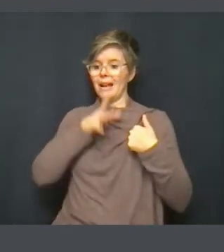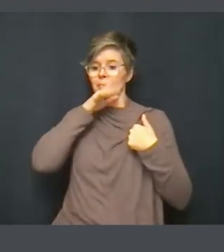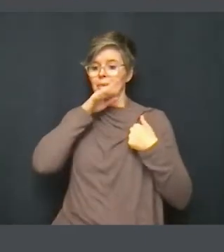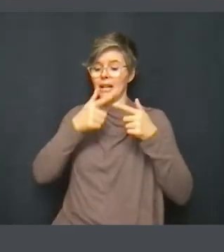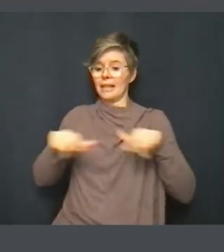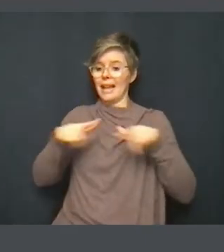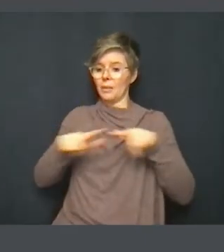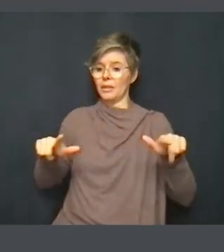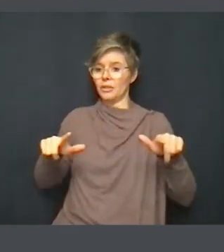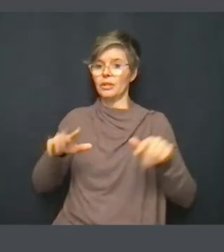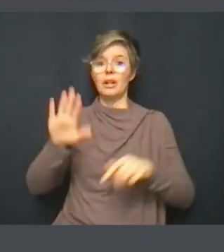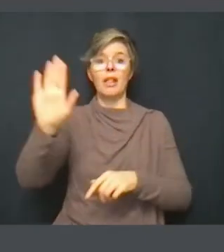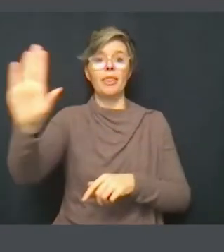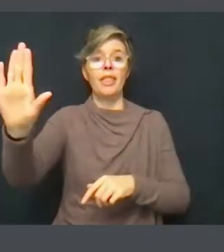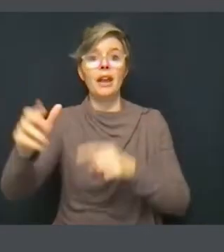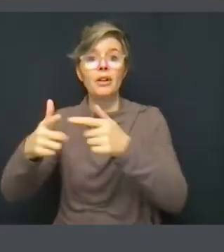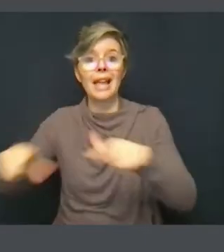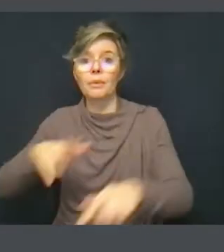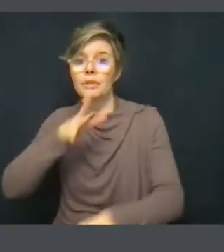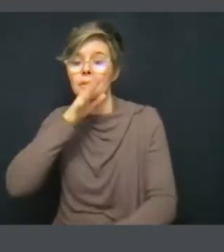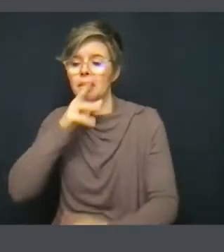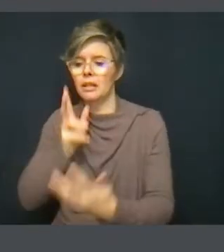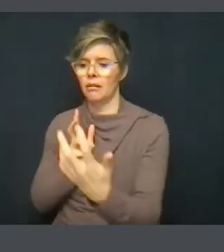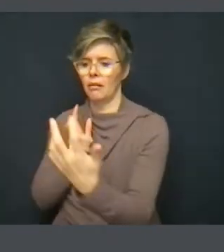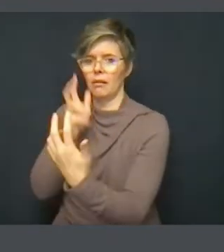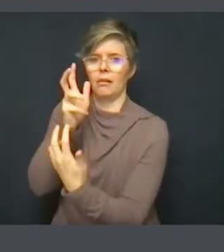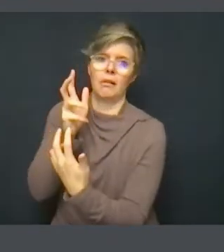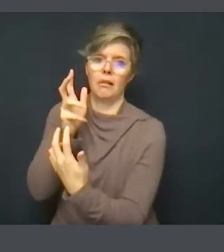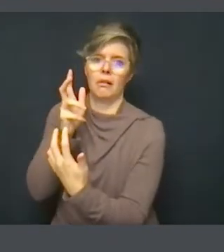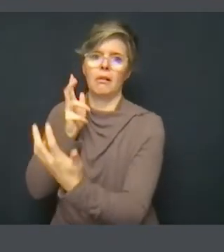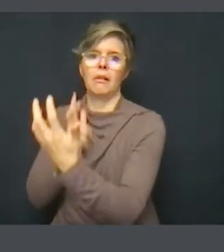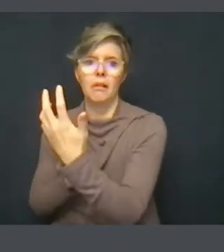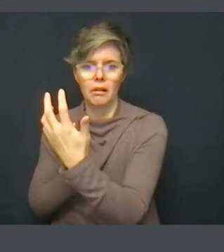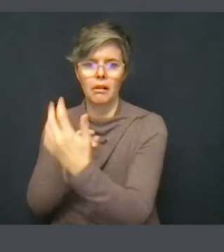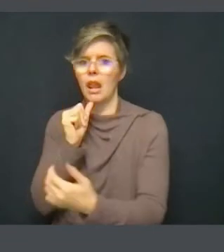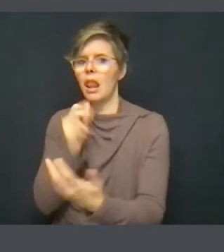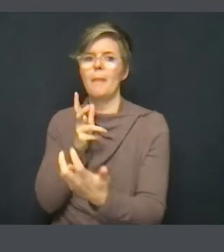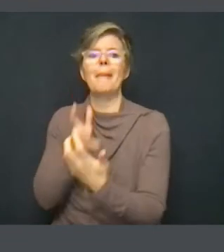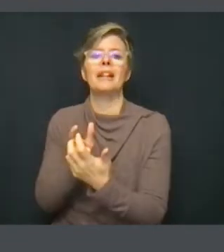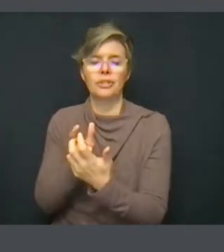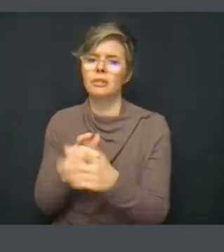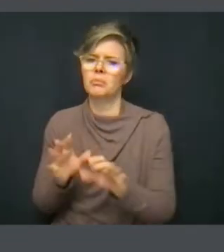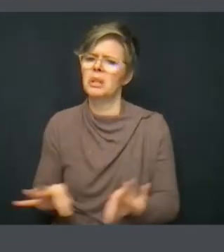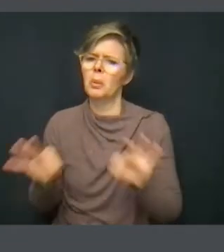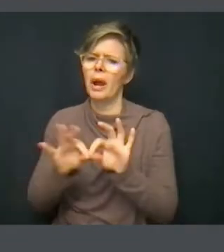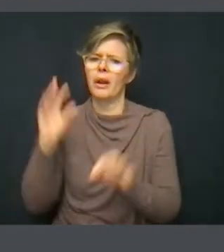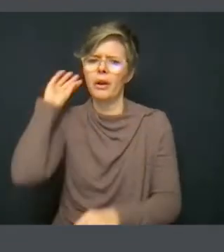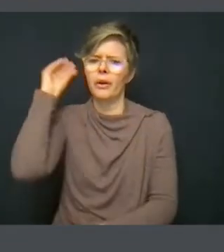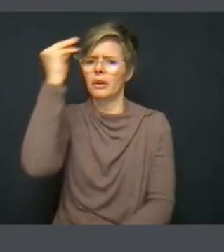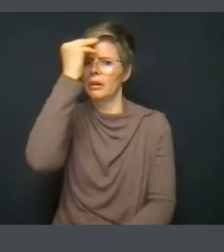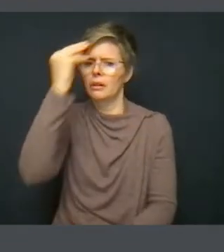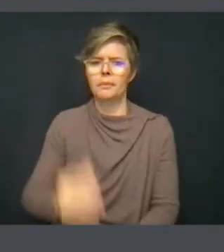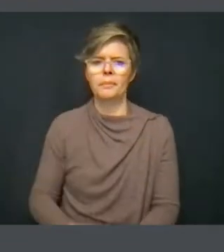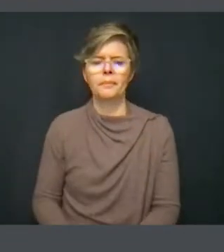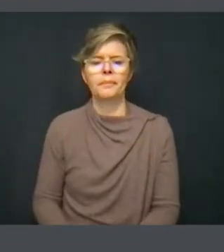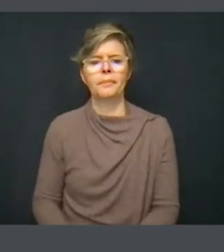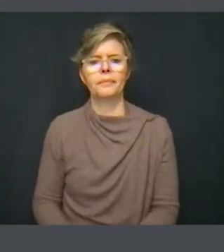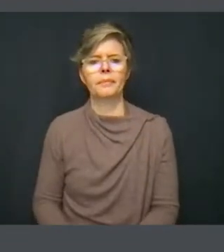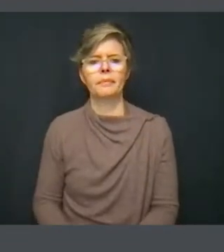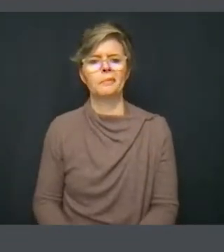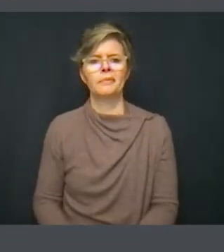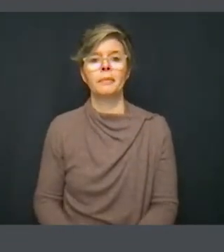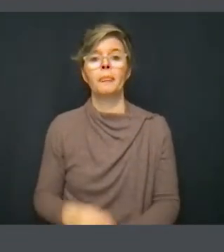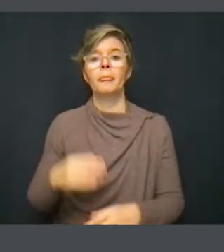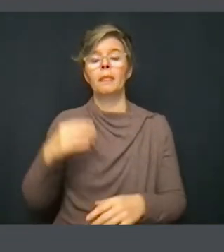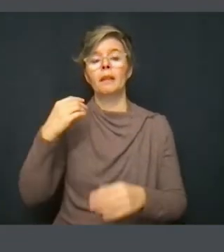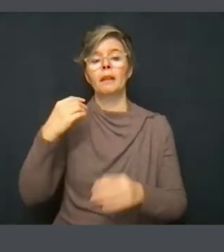the dialect that I speak and the dialect this kid speaks, right? So you always want to be aware of some of these mismatches, right? When conducting, for example,